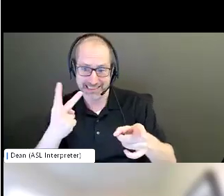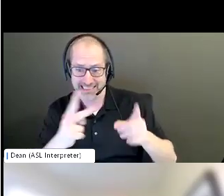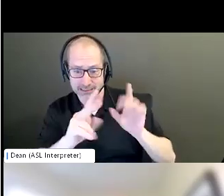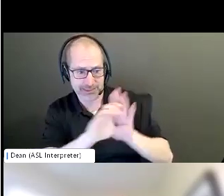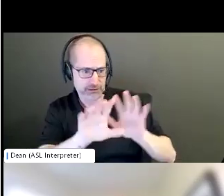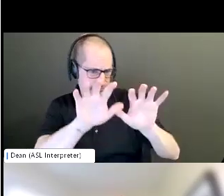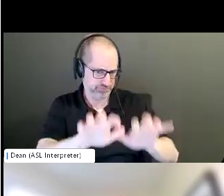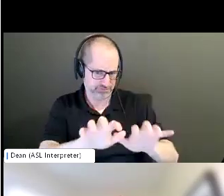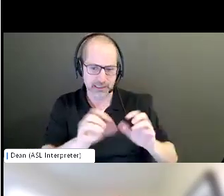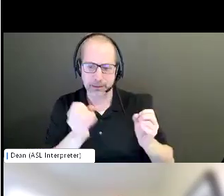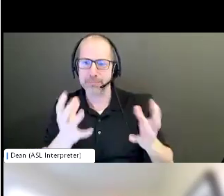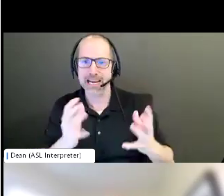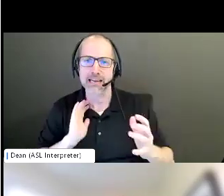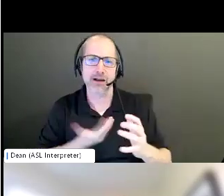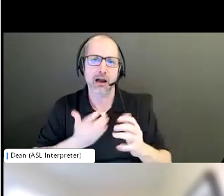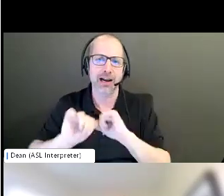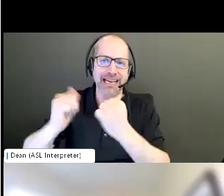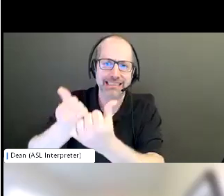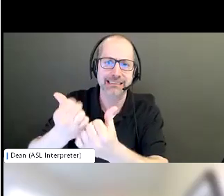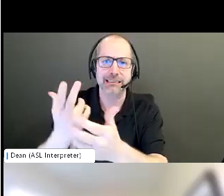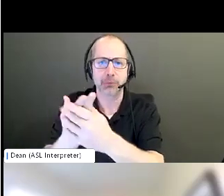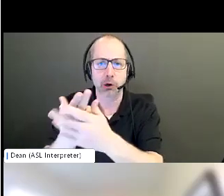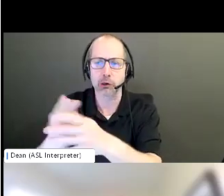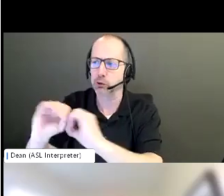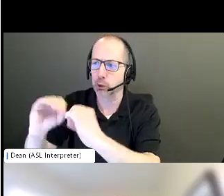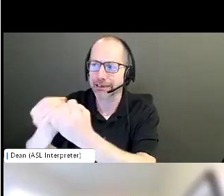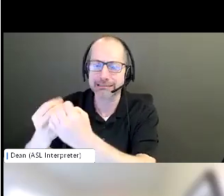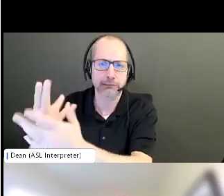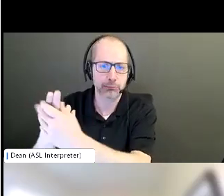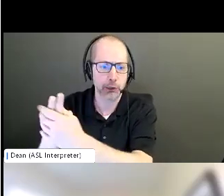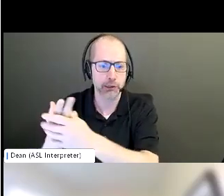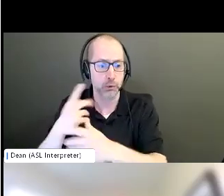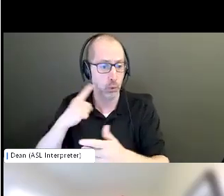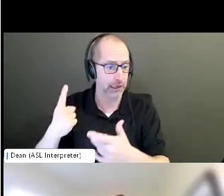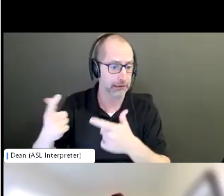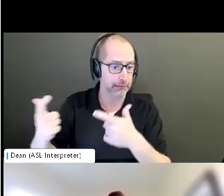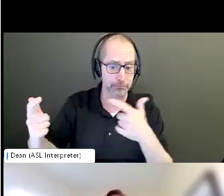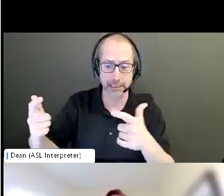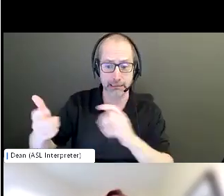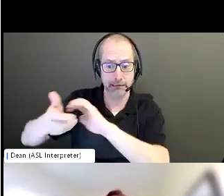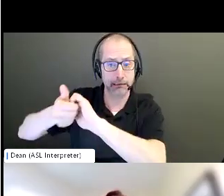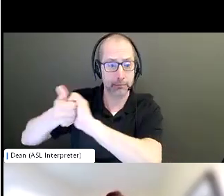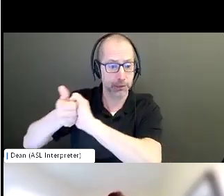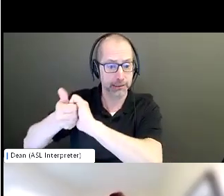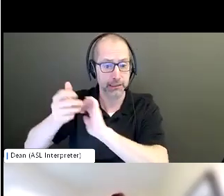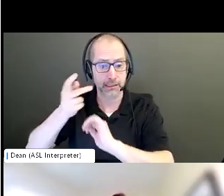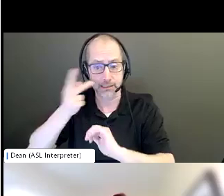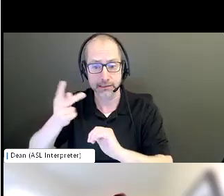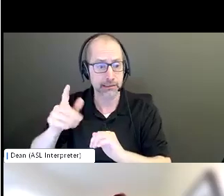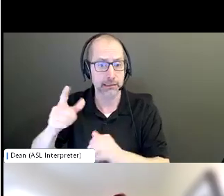and organizations that we work with. One of the big initiatives that we collaborate, as you can see, all the logos on